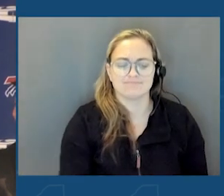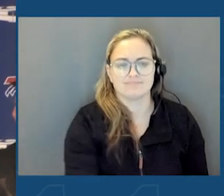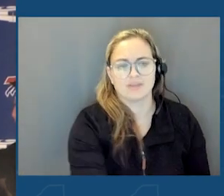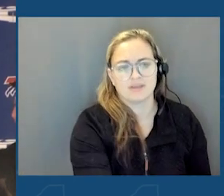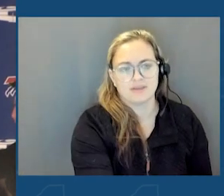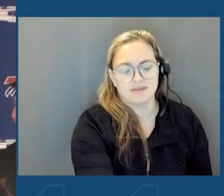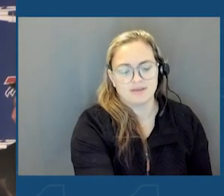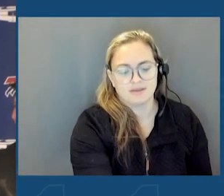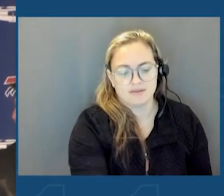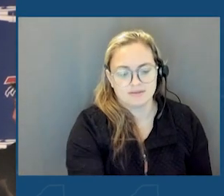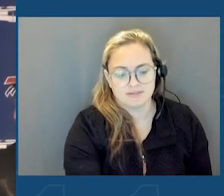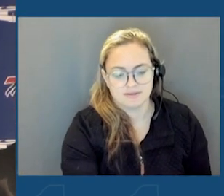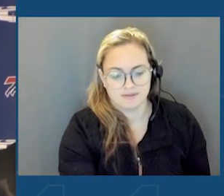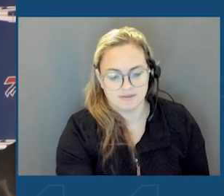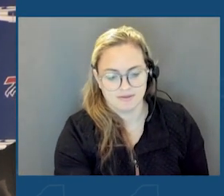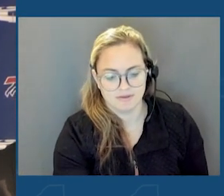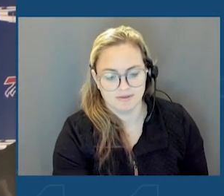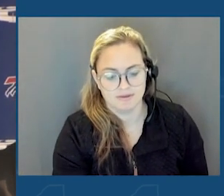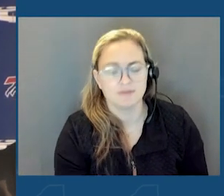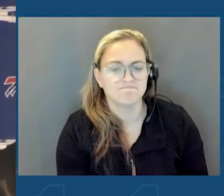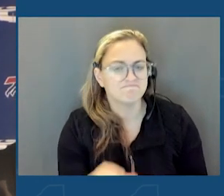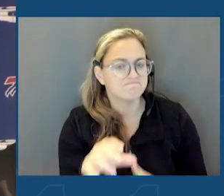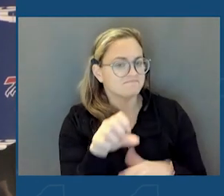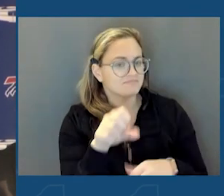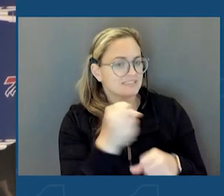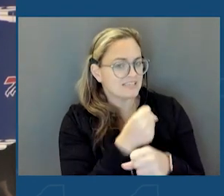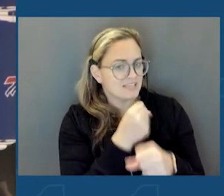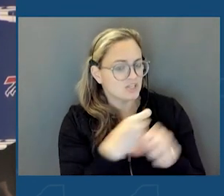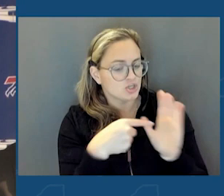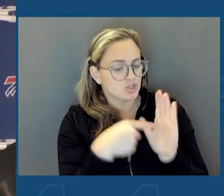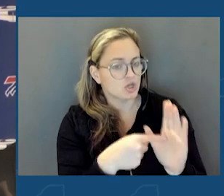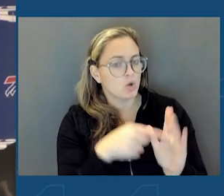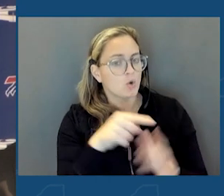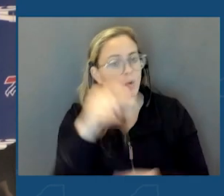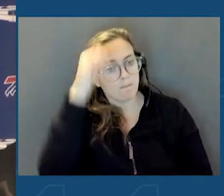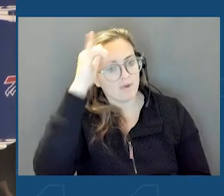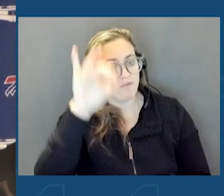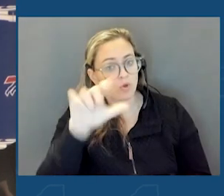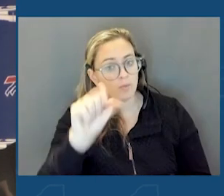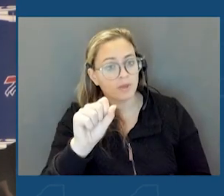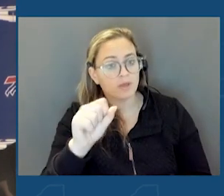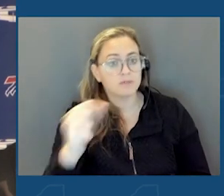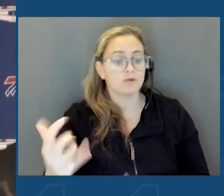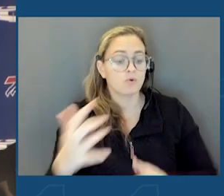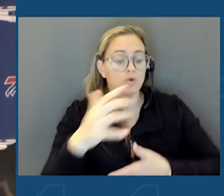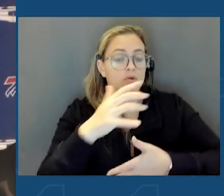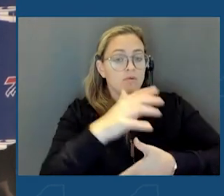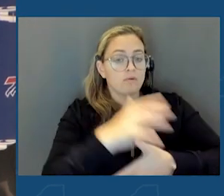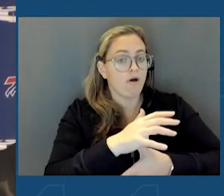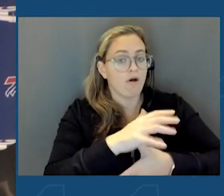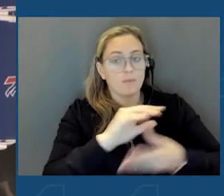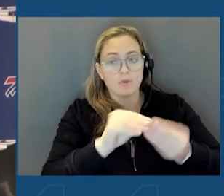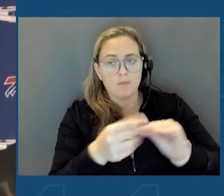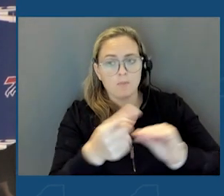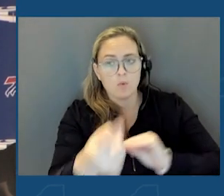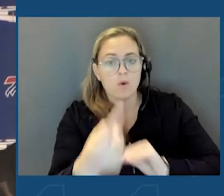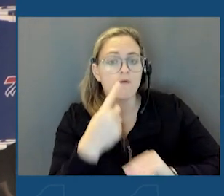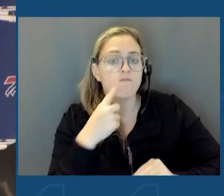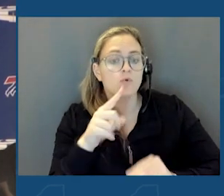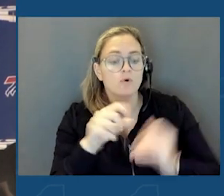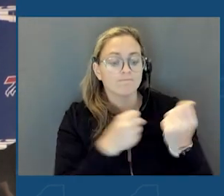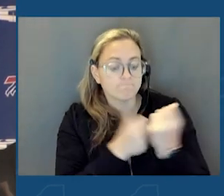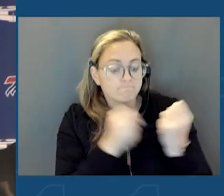Stats show that the Buffalo Bills are #1 in the NFL in fan engagement.